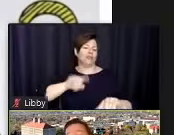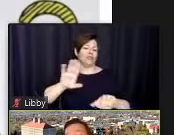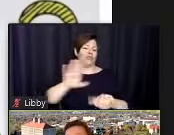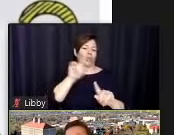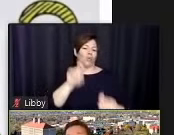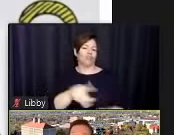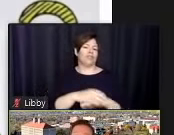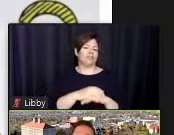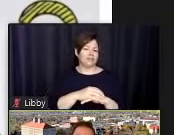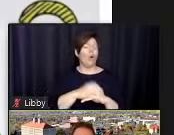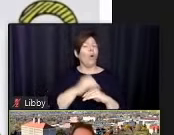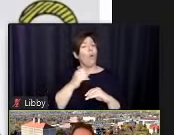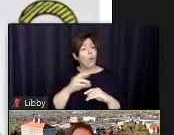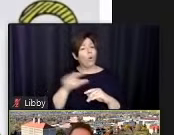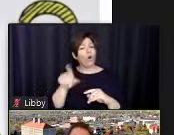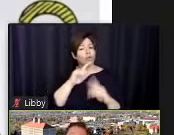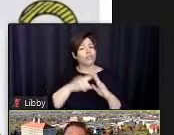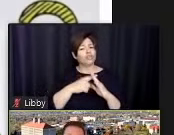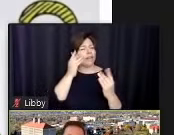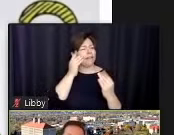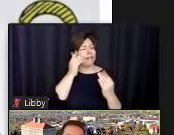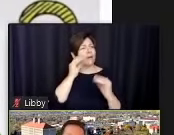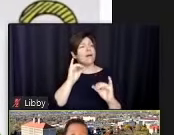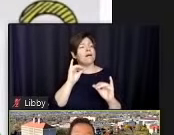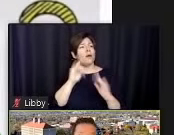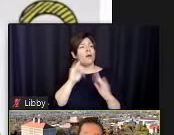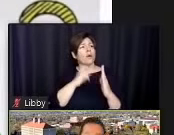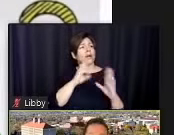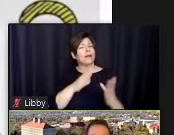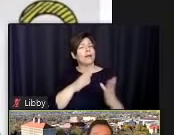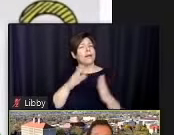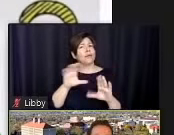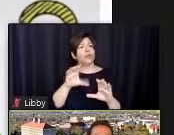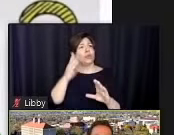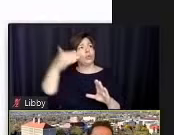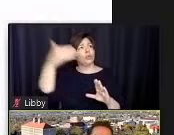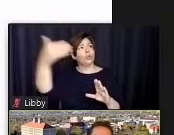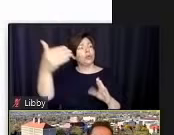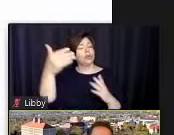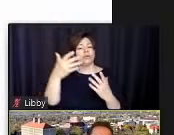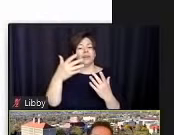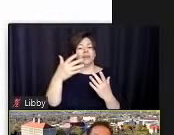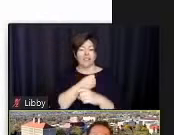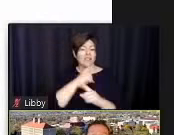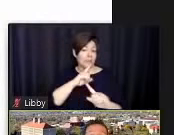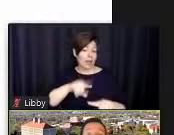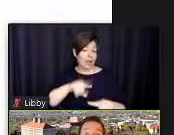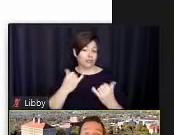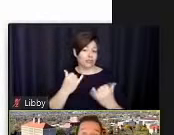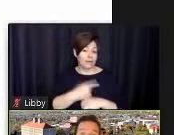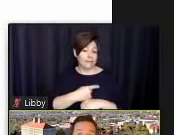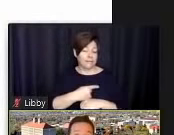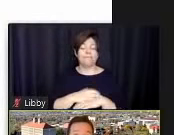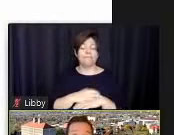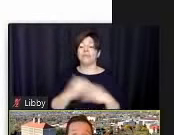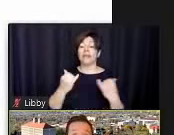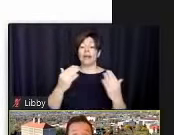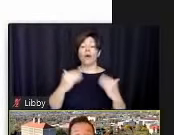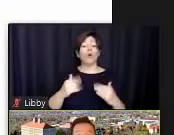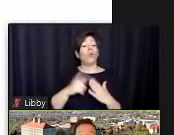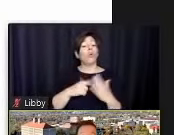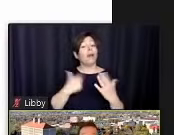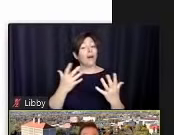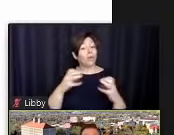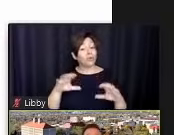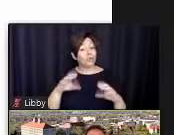get us thinking about where we can potentially go for some of those answers to the questions we're asking. What I want to do is I want